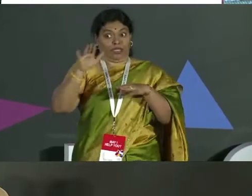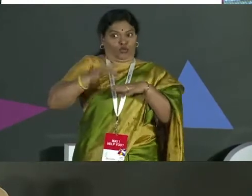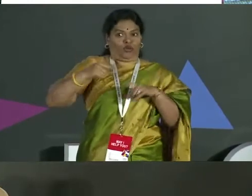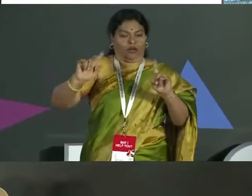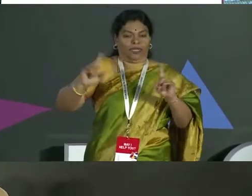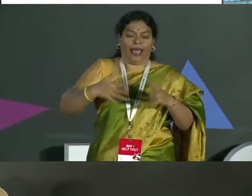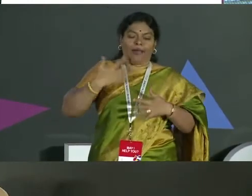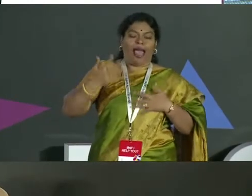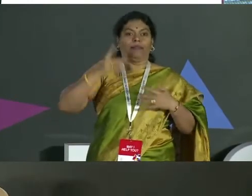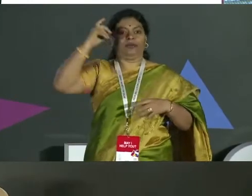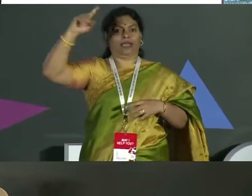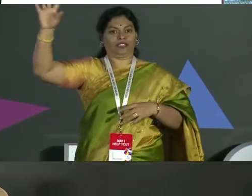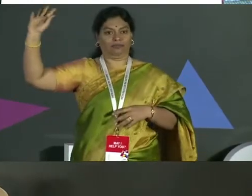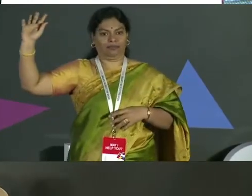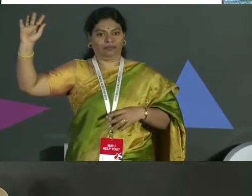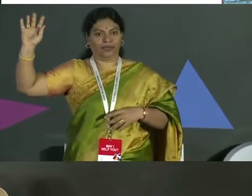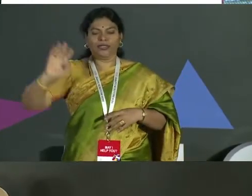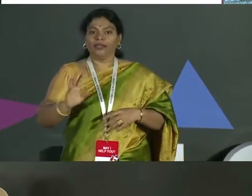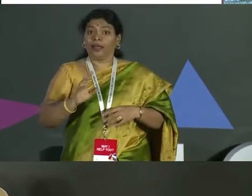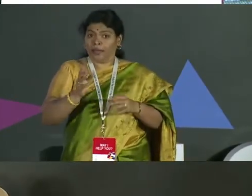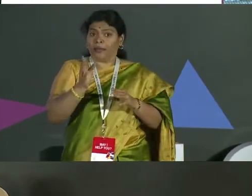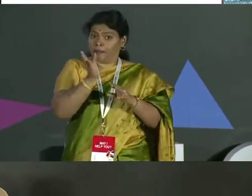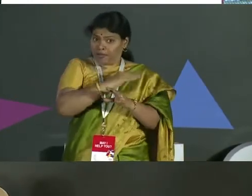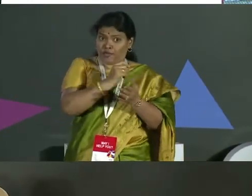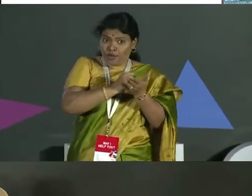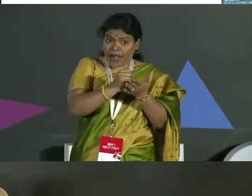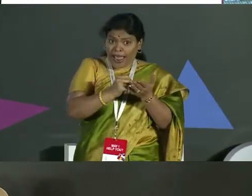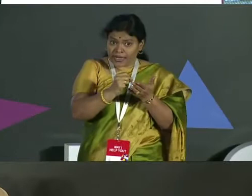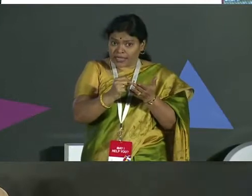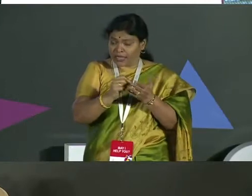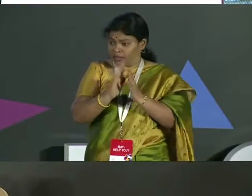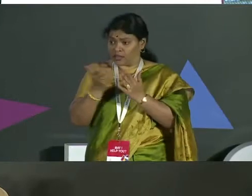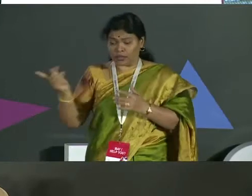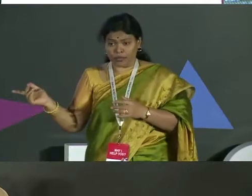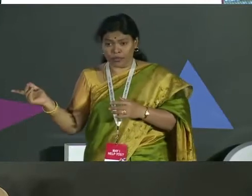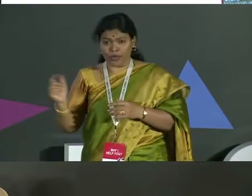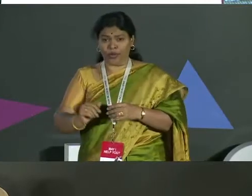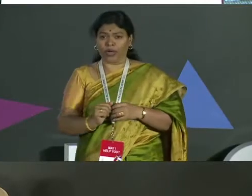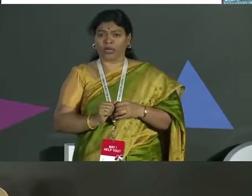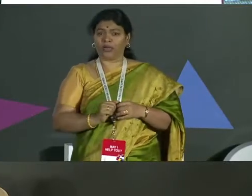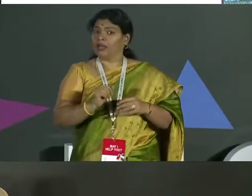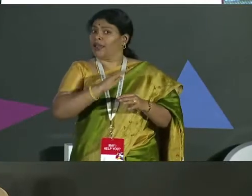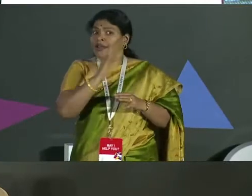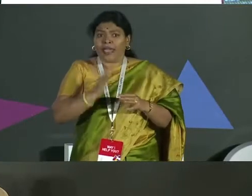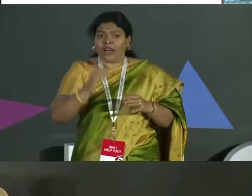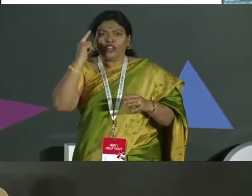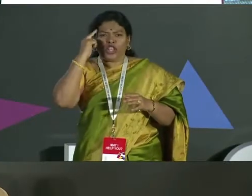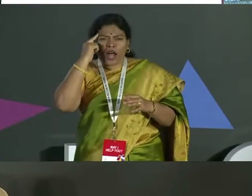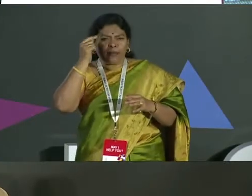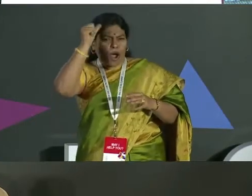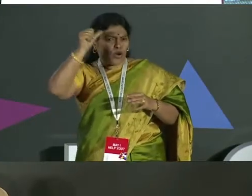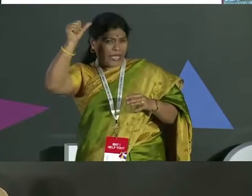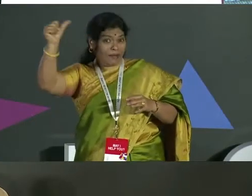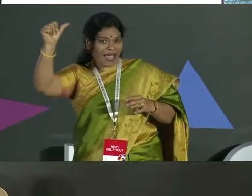Thank you so much. In fact, I should tell you, you know, before writing Immortals of Melua, I'd written absolutely no fiction ever in my